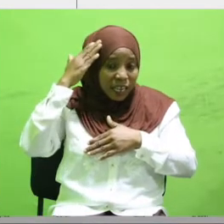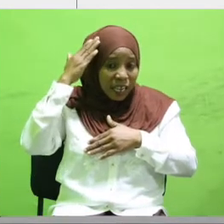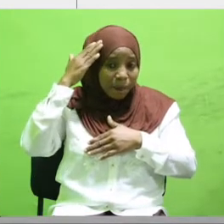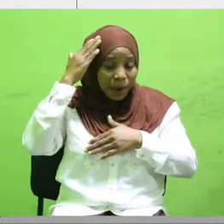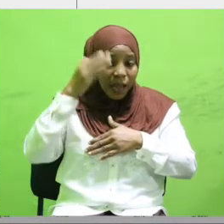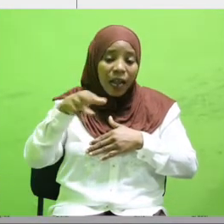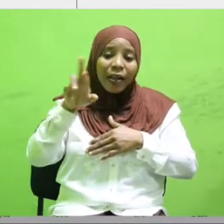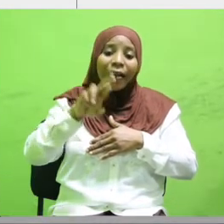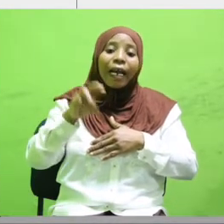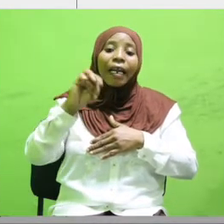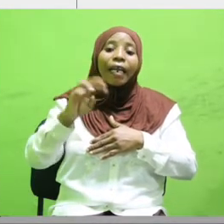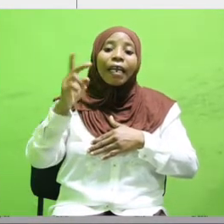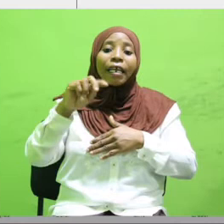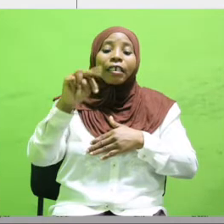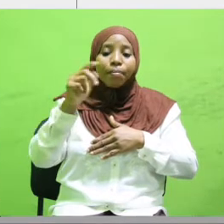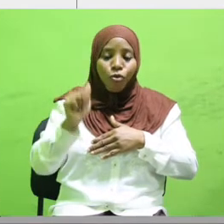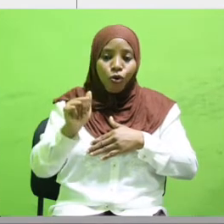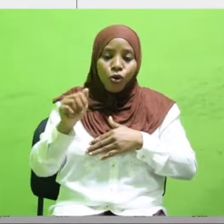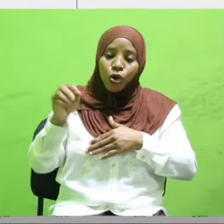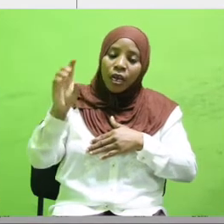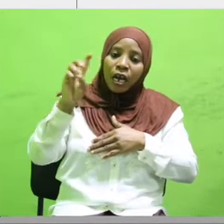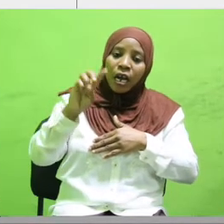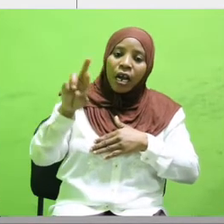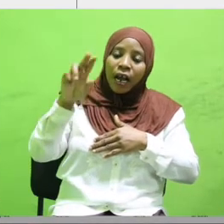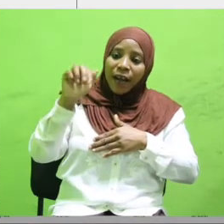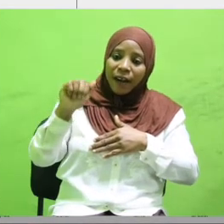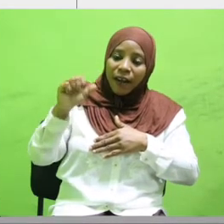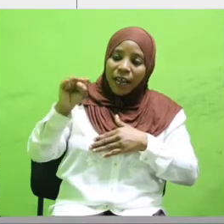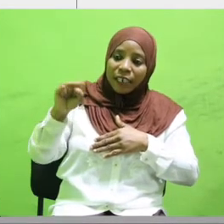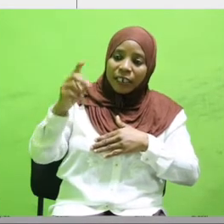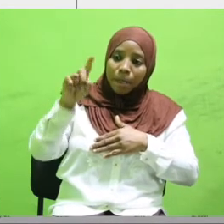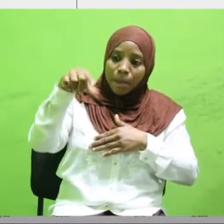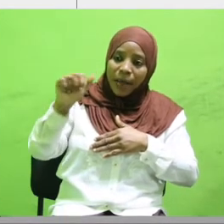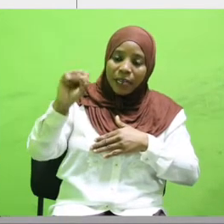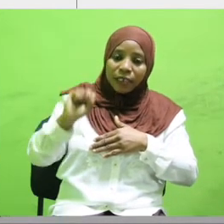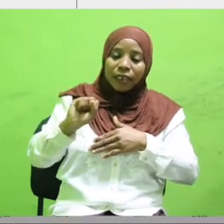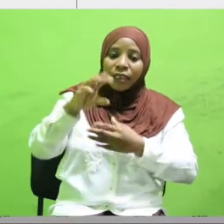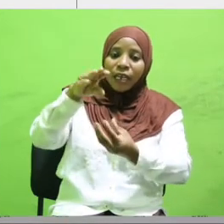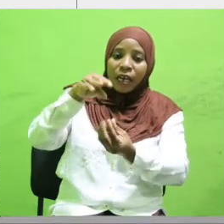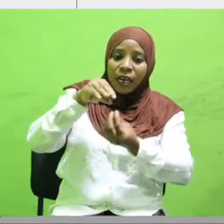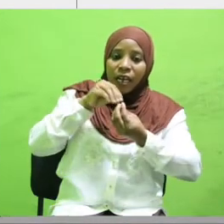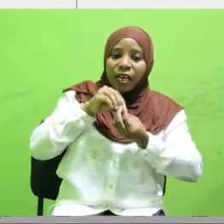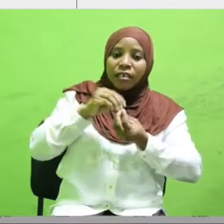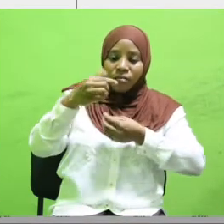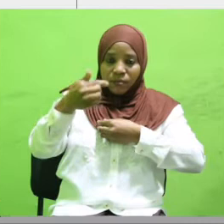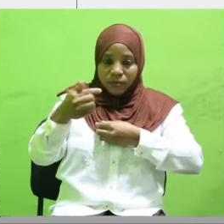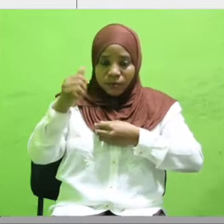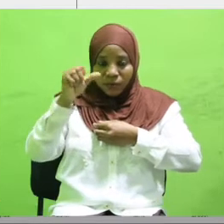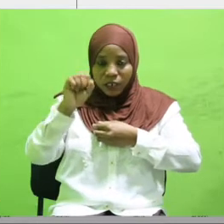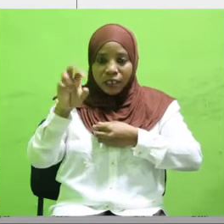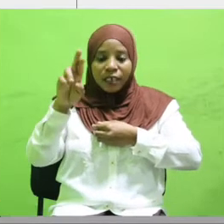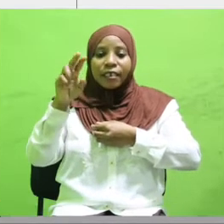in other words, it's called Rhizopus stolonifa. So if you see the word